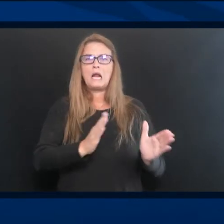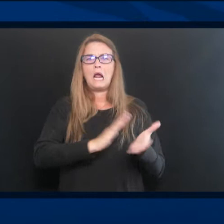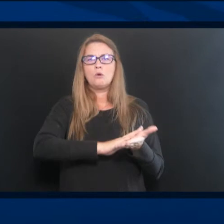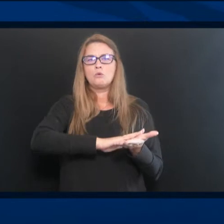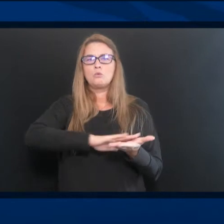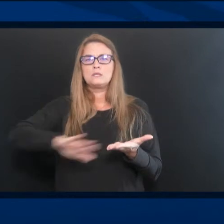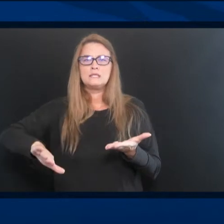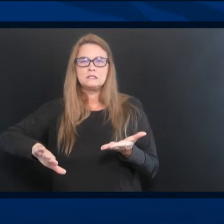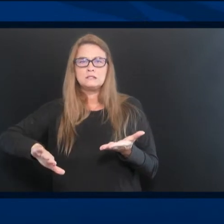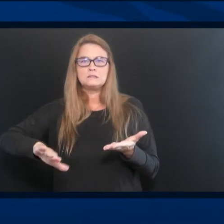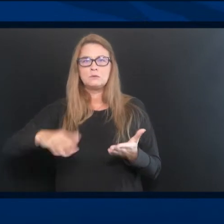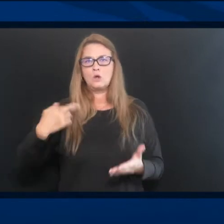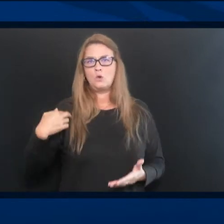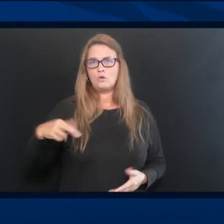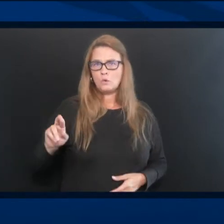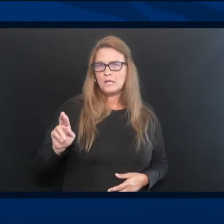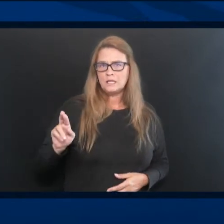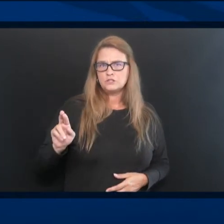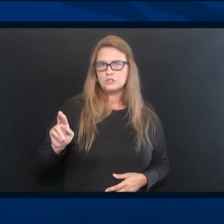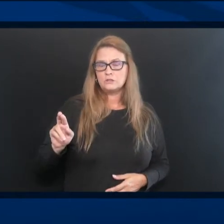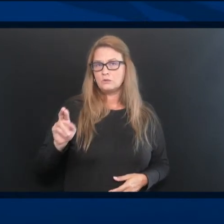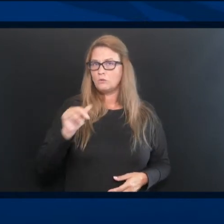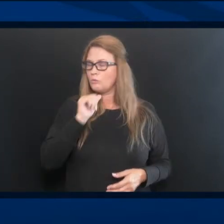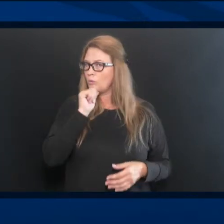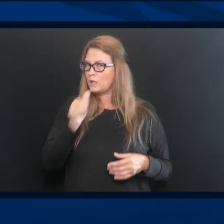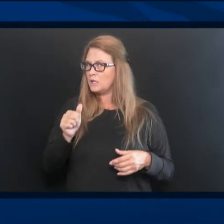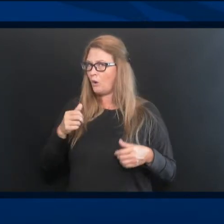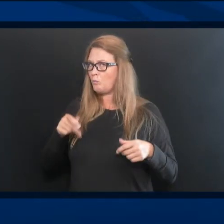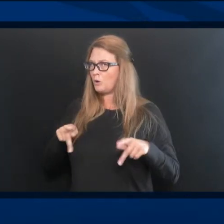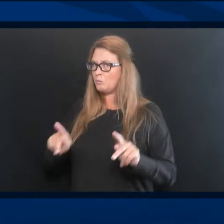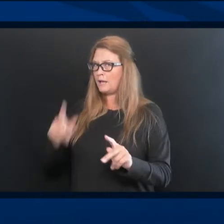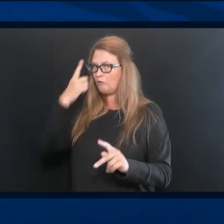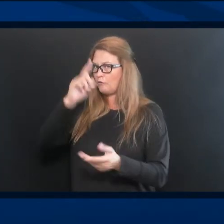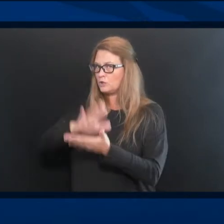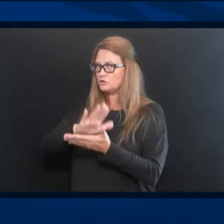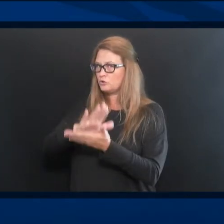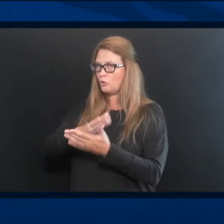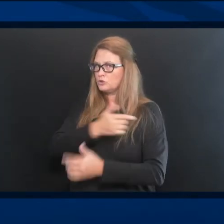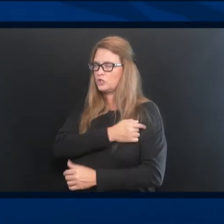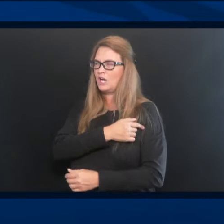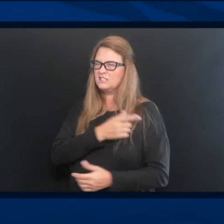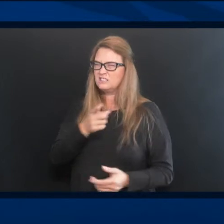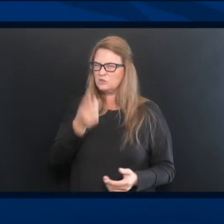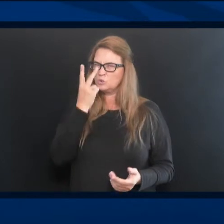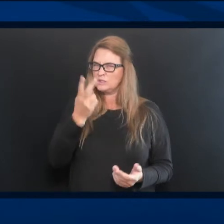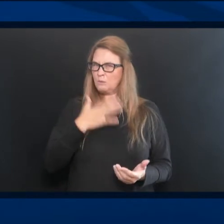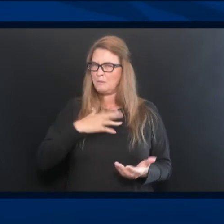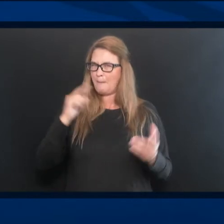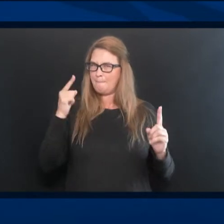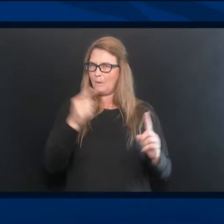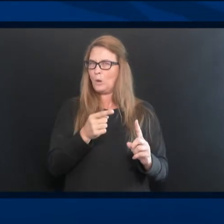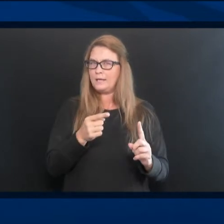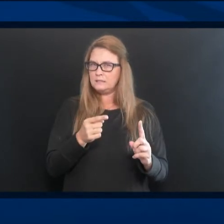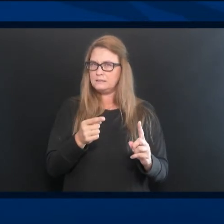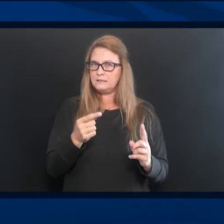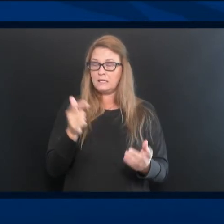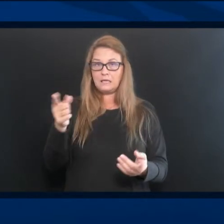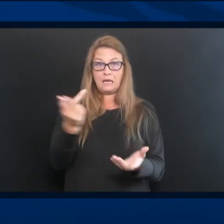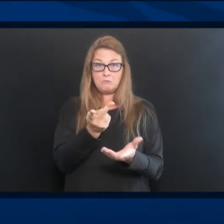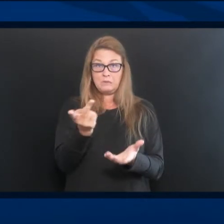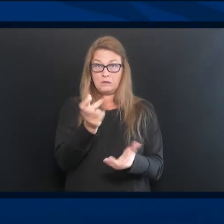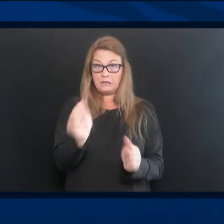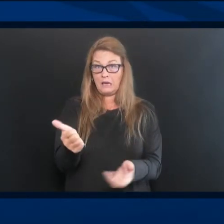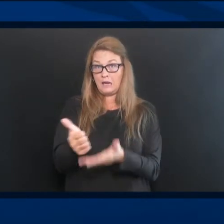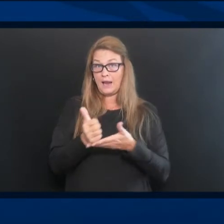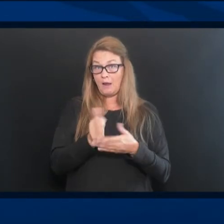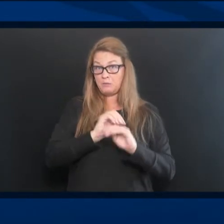exemptions where we don't allow religious exemptions for school immunizations? I guess I'm confused about it. And if you could help clear that up for me,